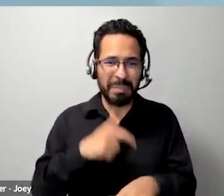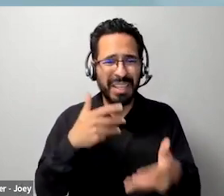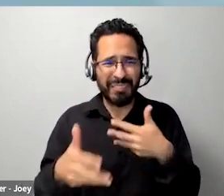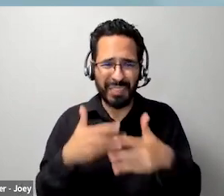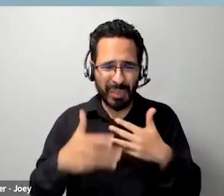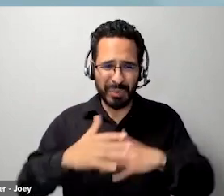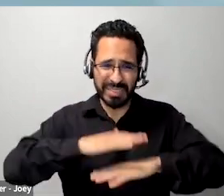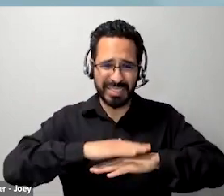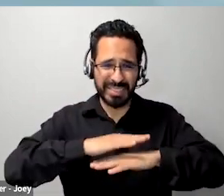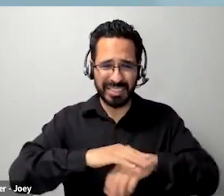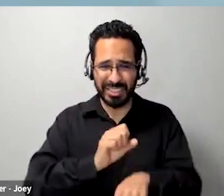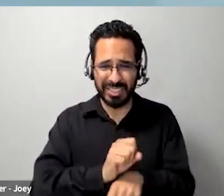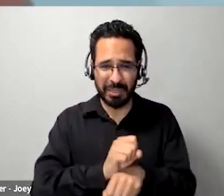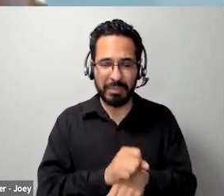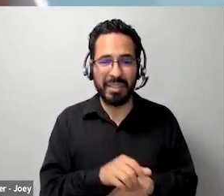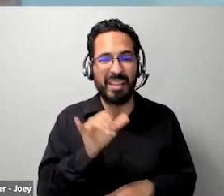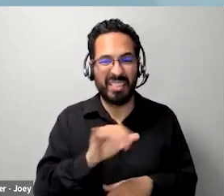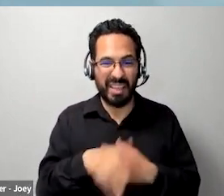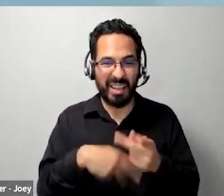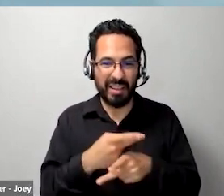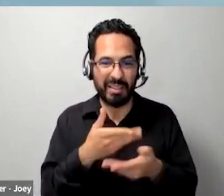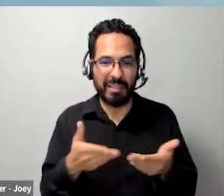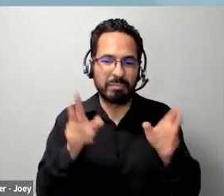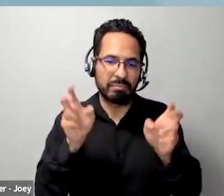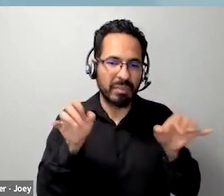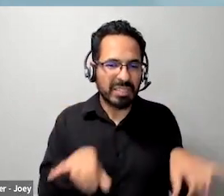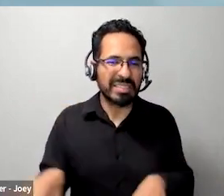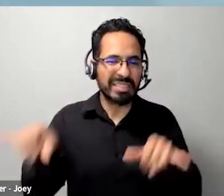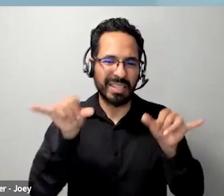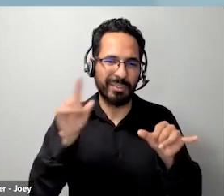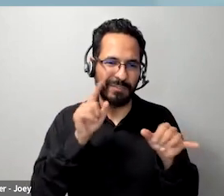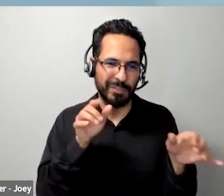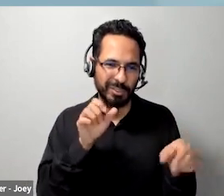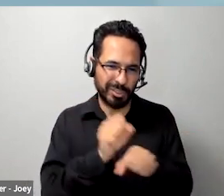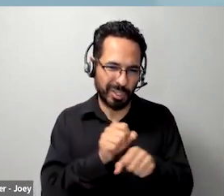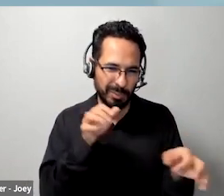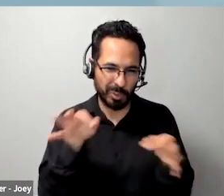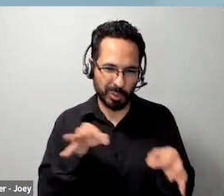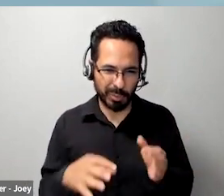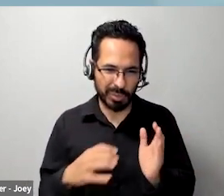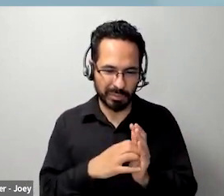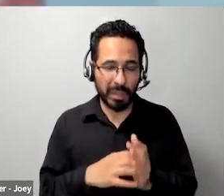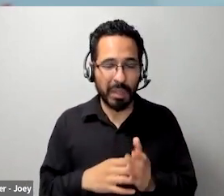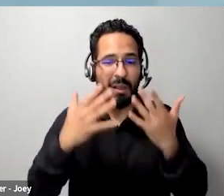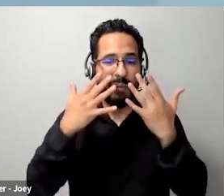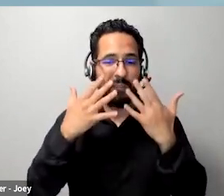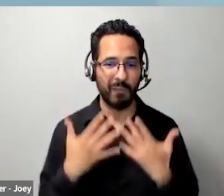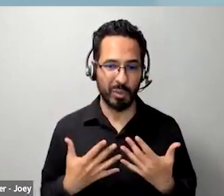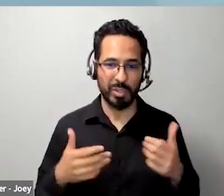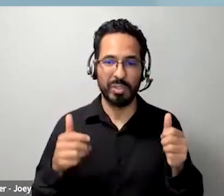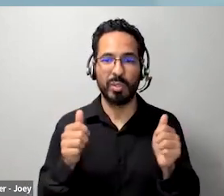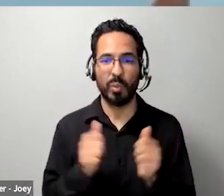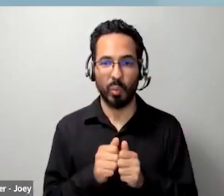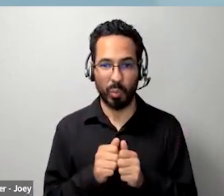job, those are things that are kind of standard in job descriptions. And unfortunately, with the power